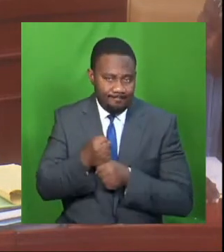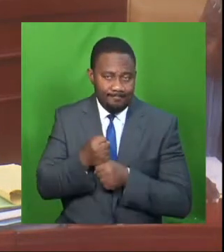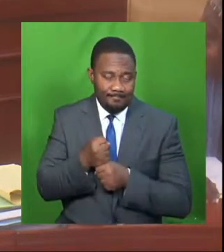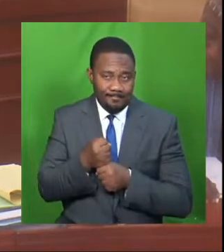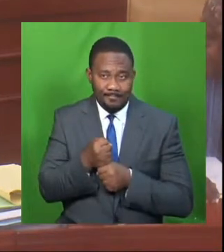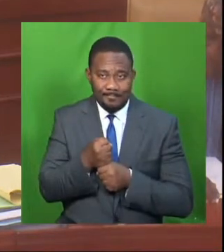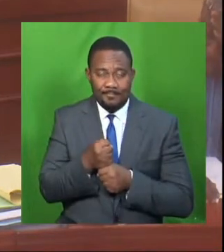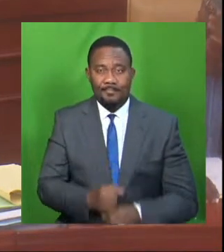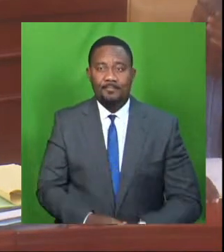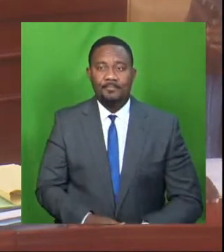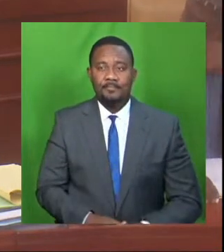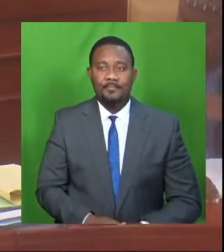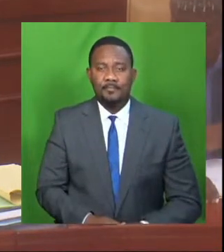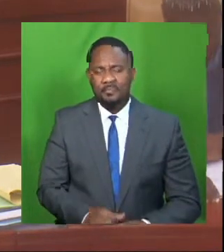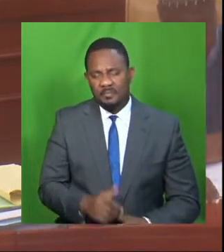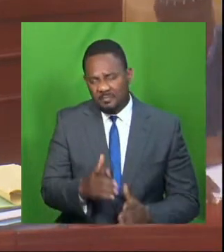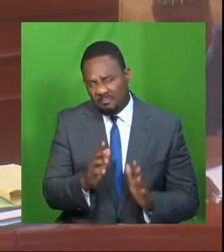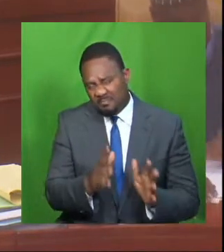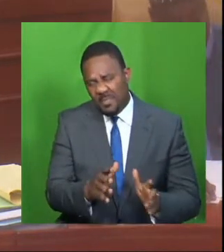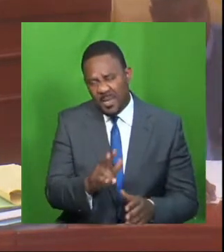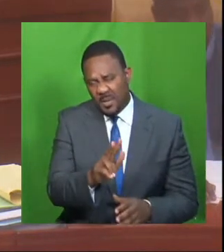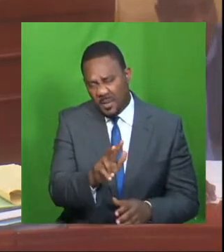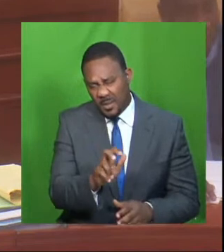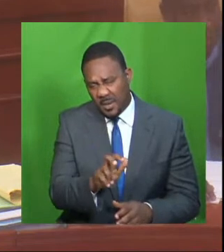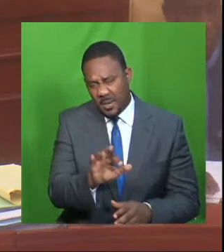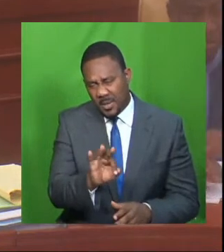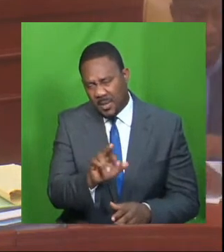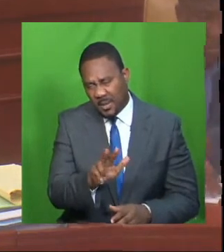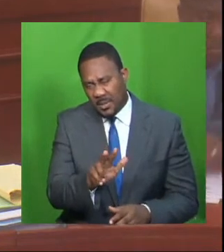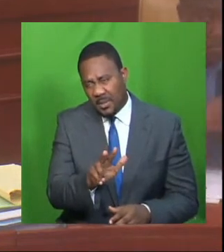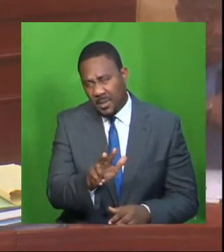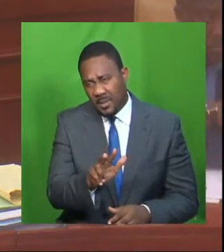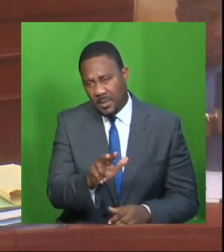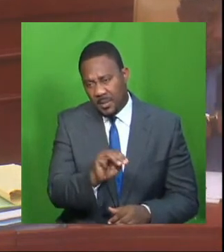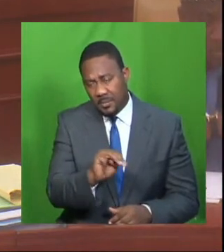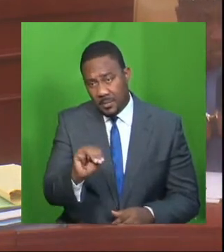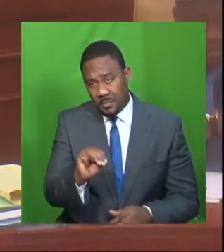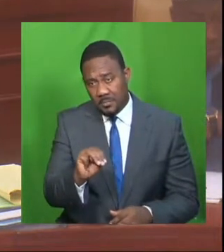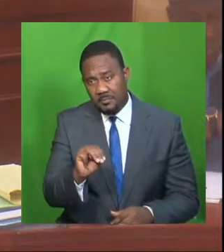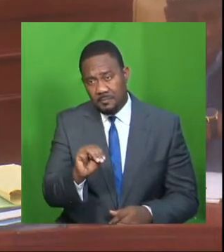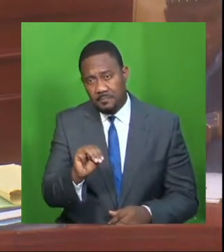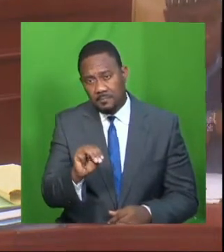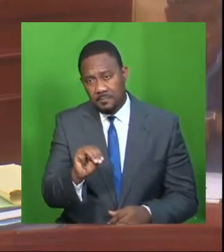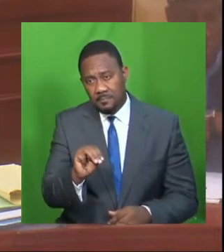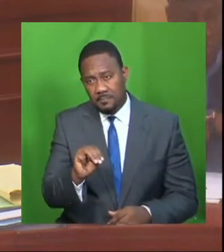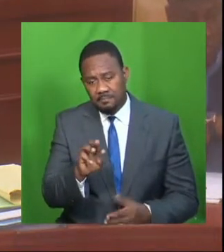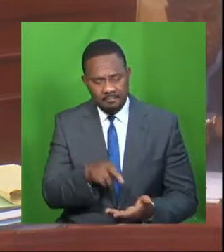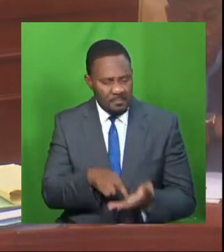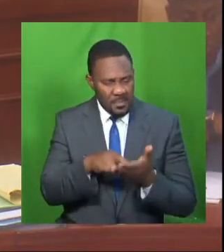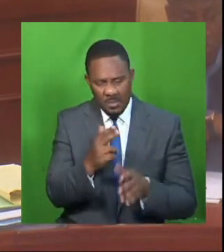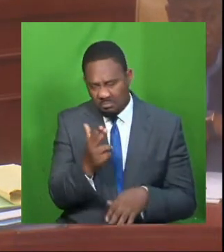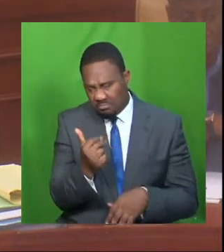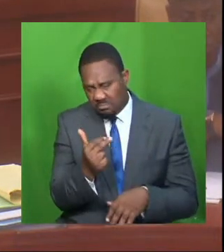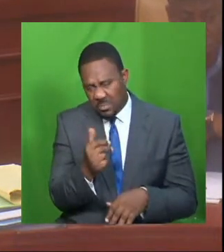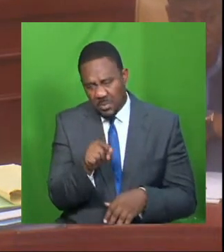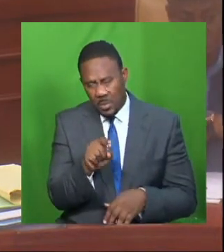item number 18, motion by the chairman of the